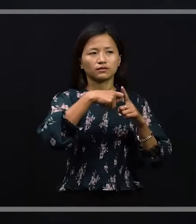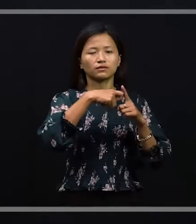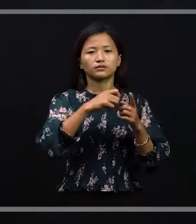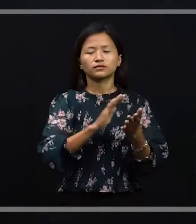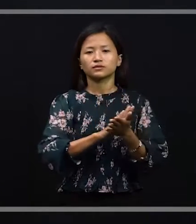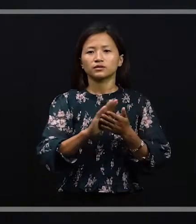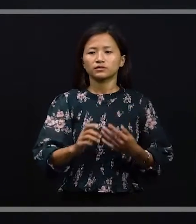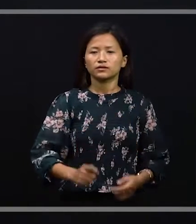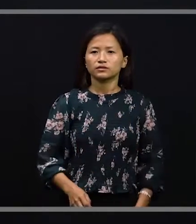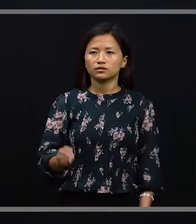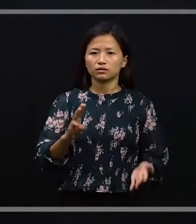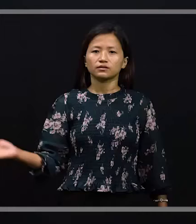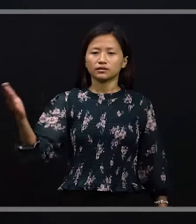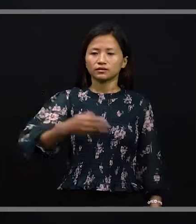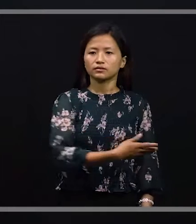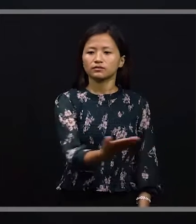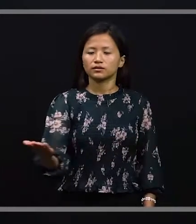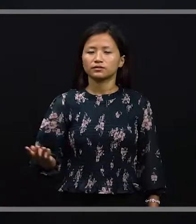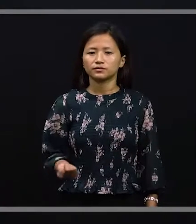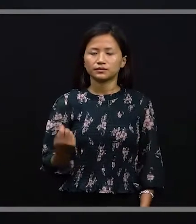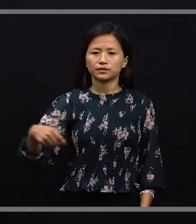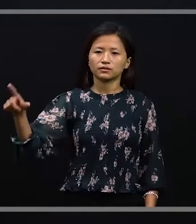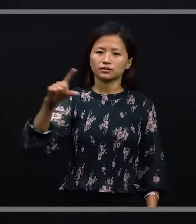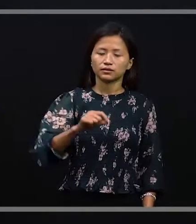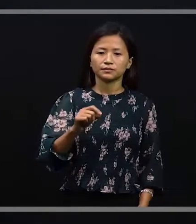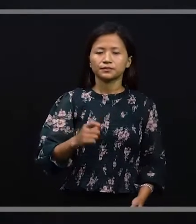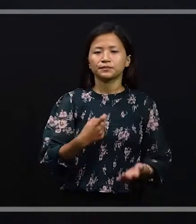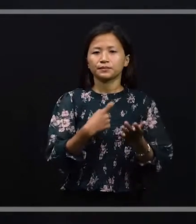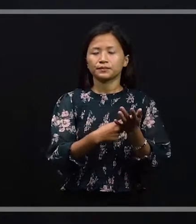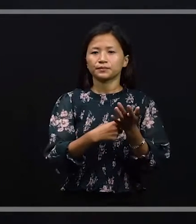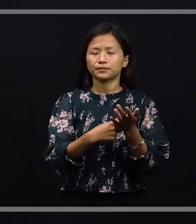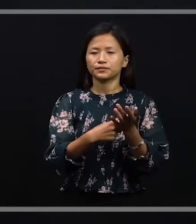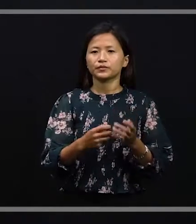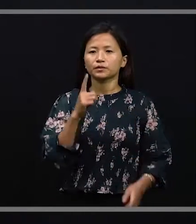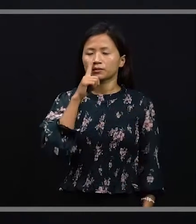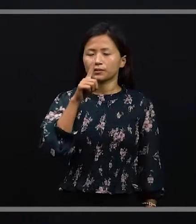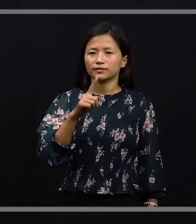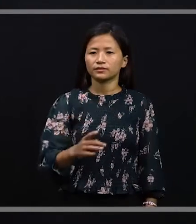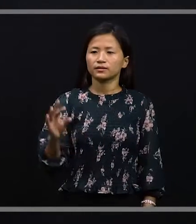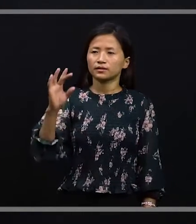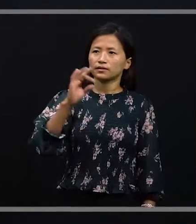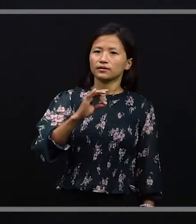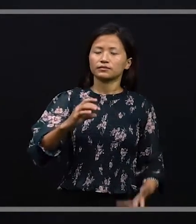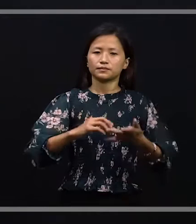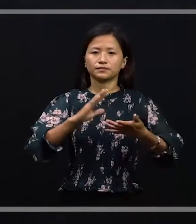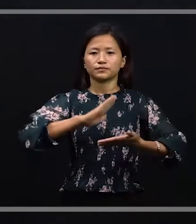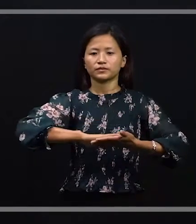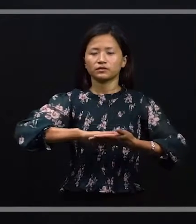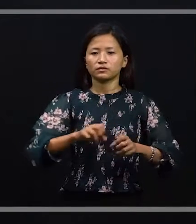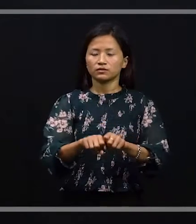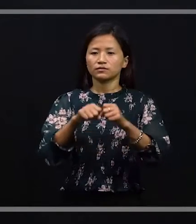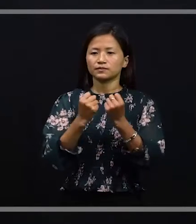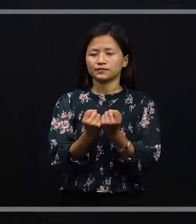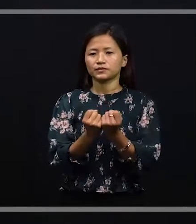counterparts. So he encouraged the women to get education, okay, just like the other two. Then coming to Sir Syed Ahmad